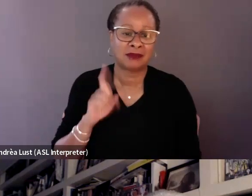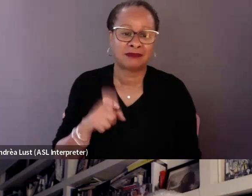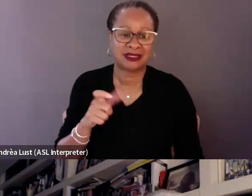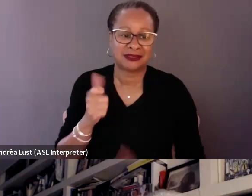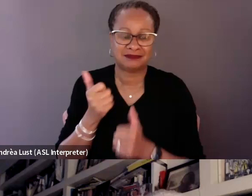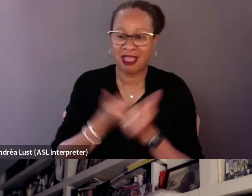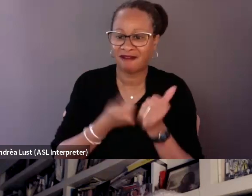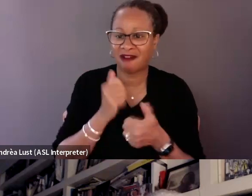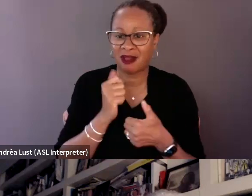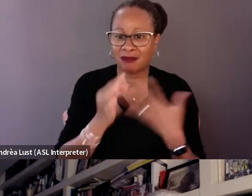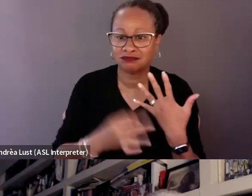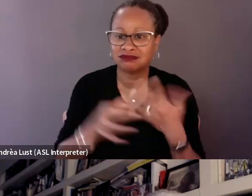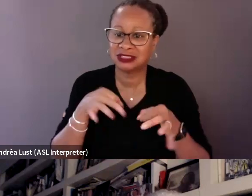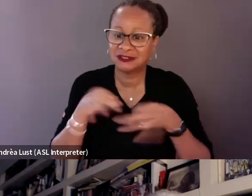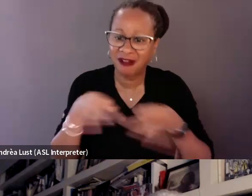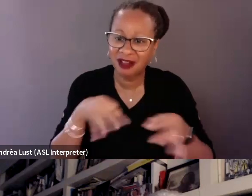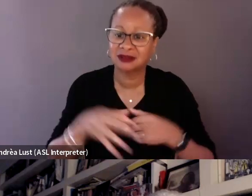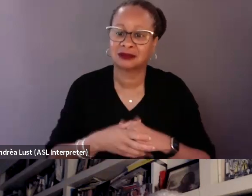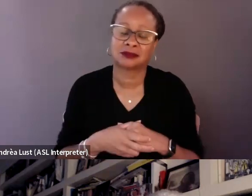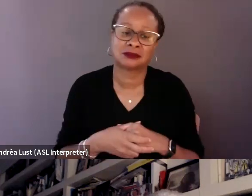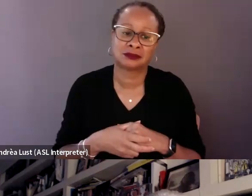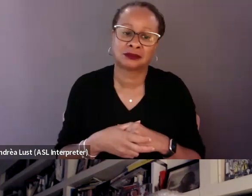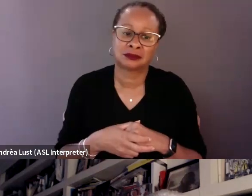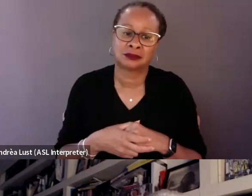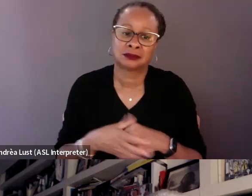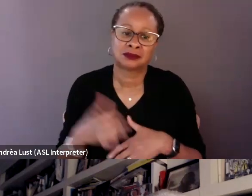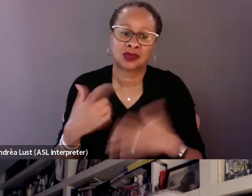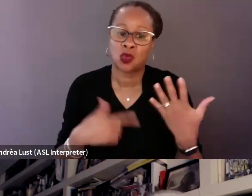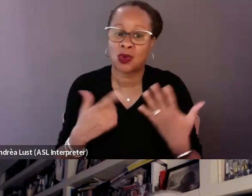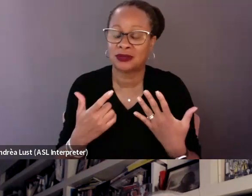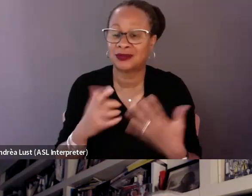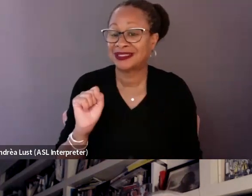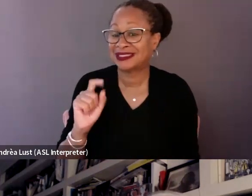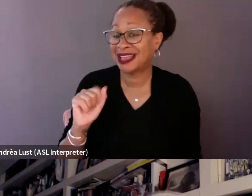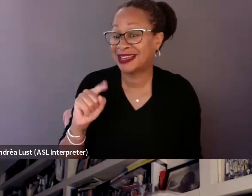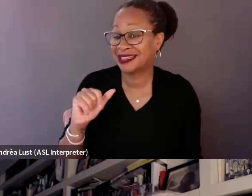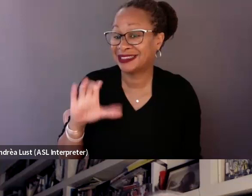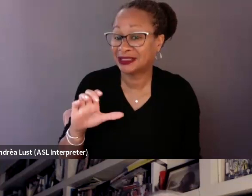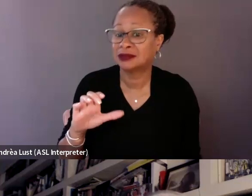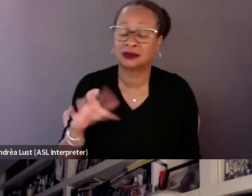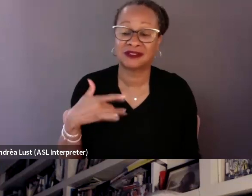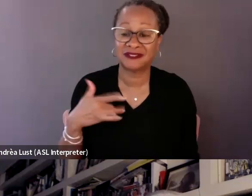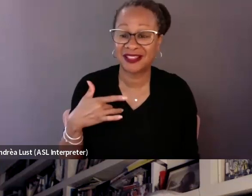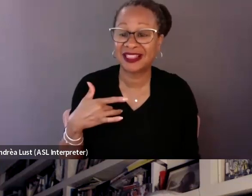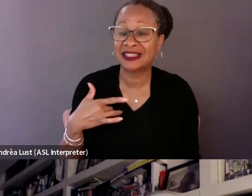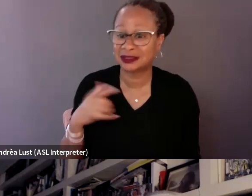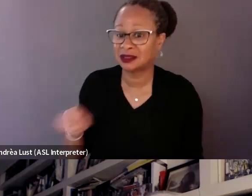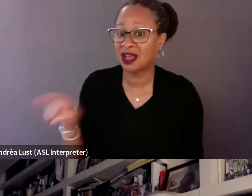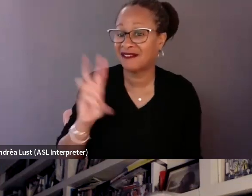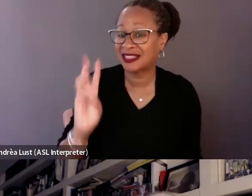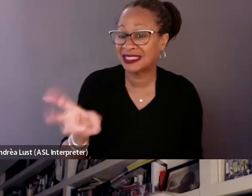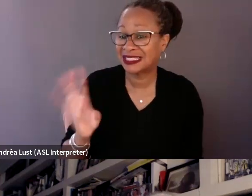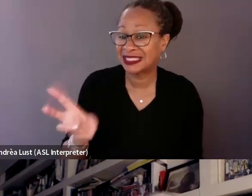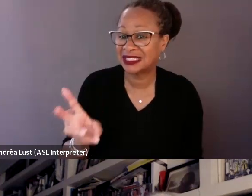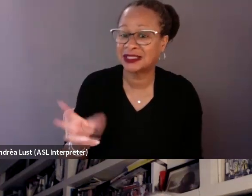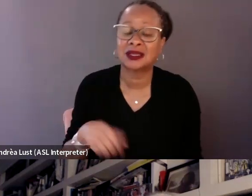object defined what was the aesthetic and the feeling of the 60s.